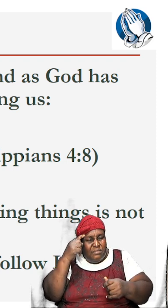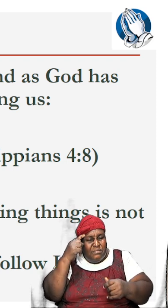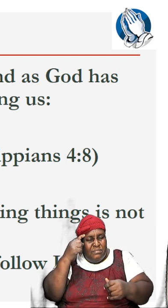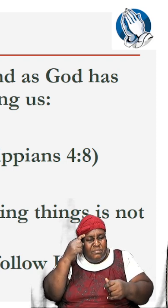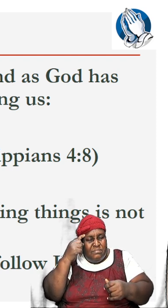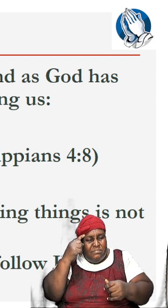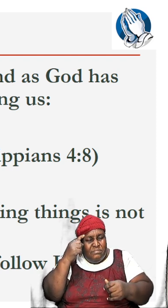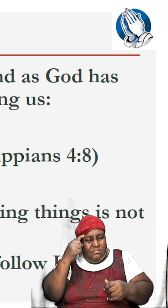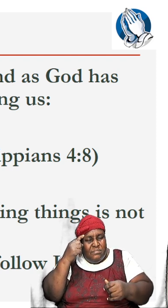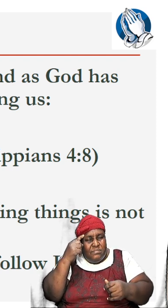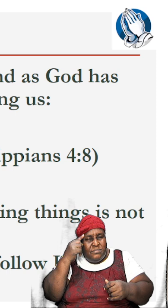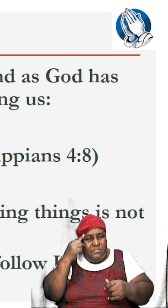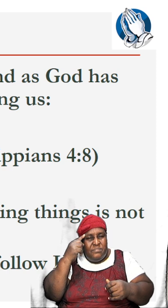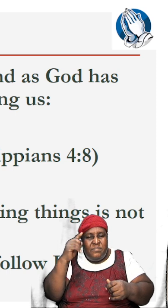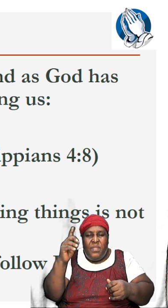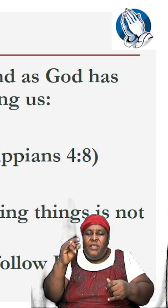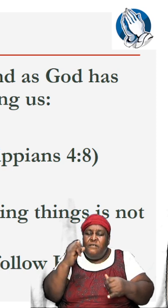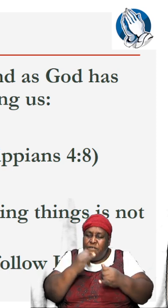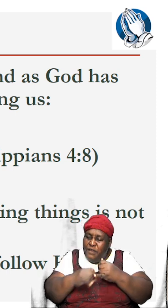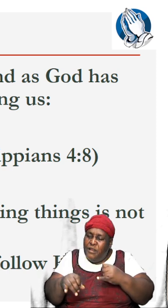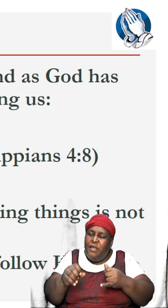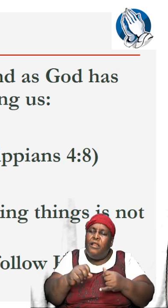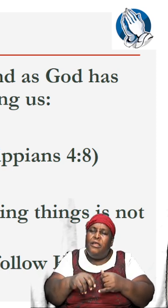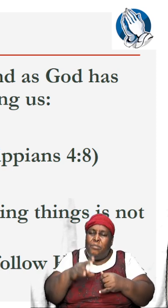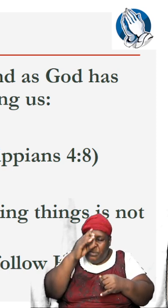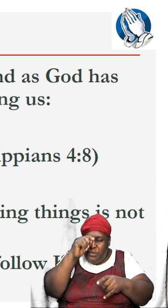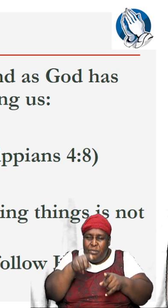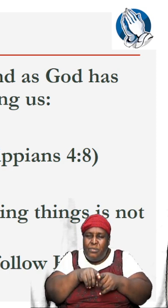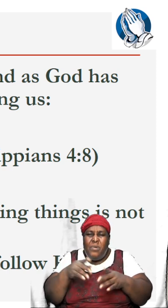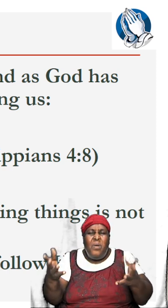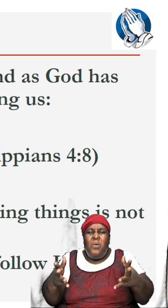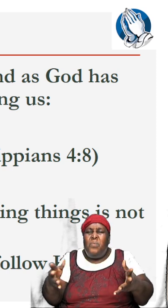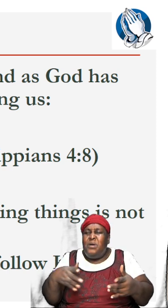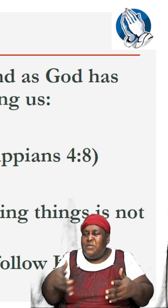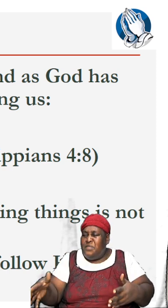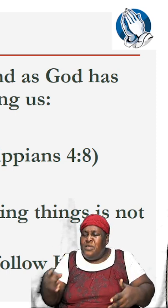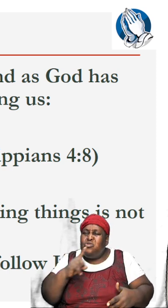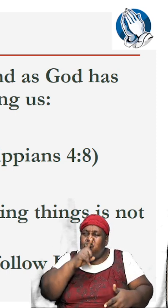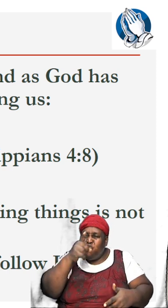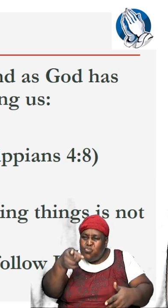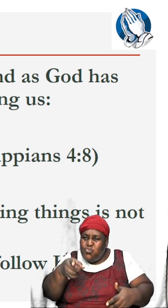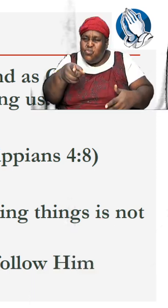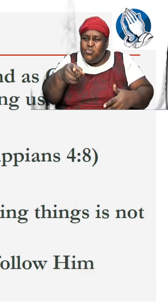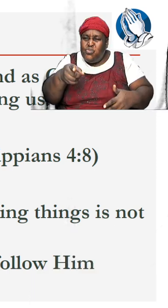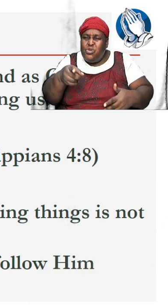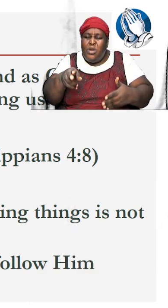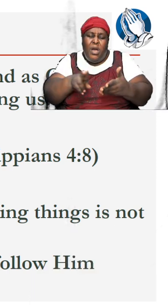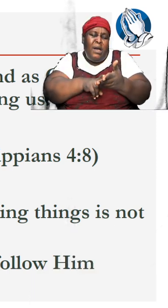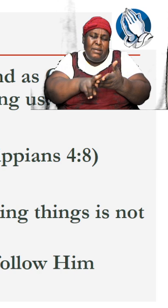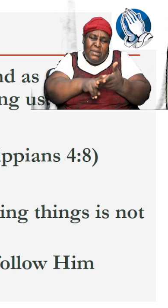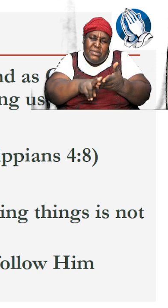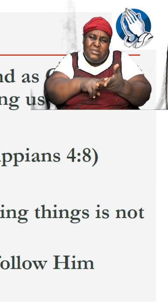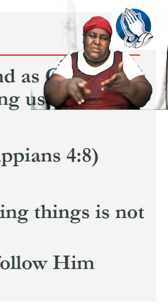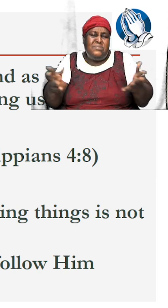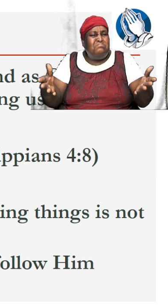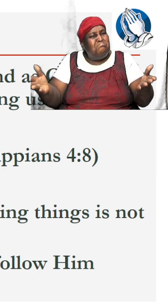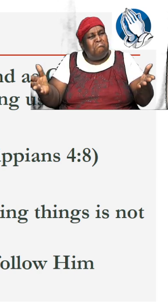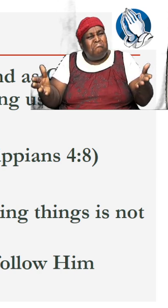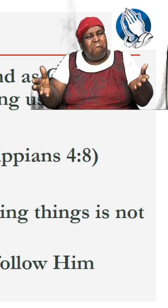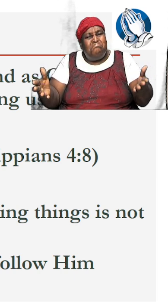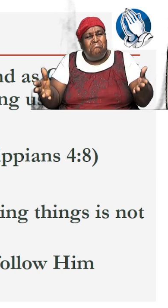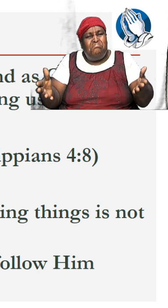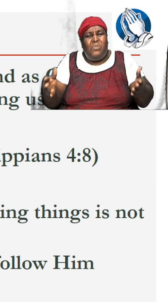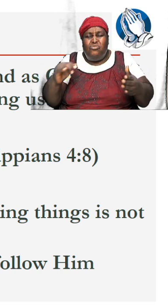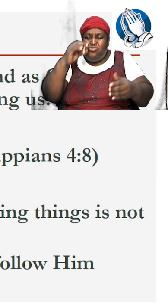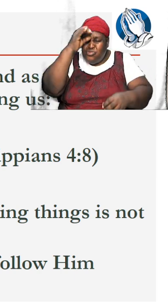4 and verse 8, finally, brethren, whatsoever things are true, whatsoever things are honest, whatsoever things